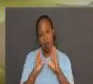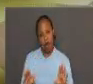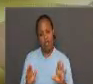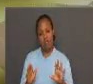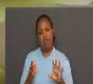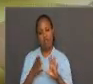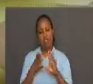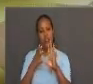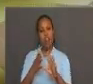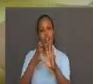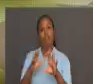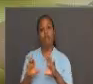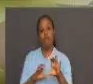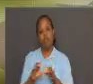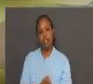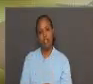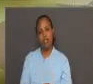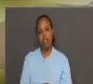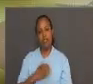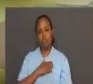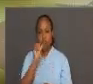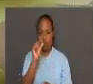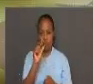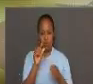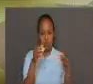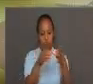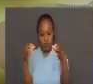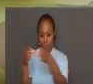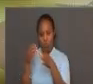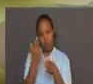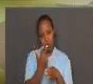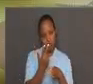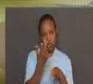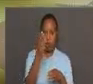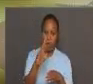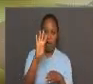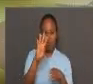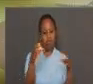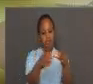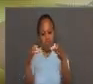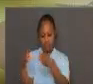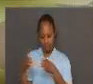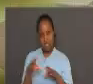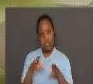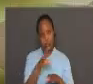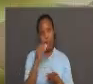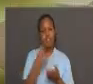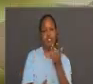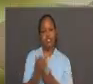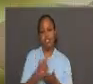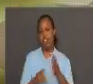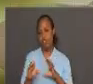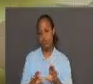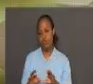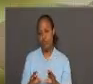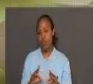demonstrations? Please form small groups of 3 or 4 and discuss your